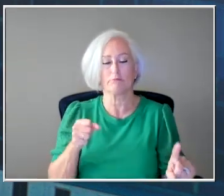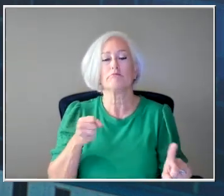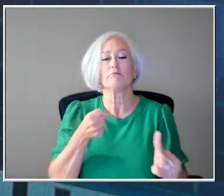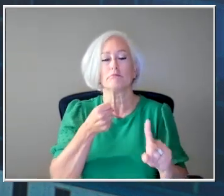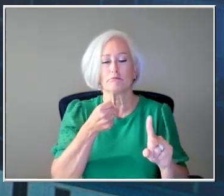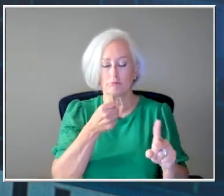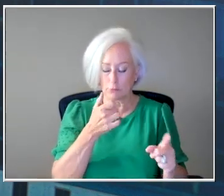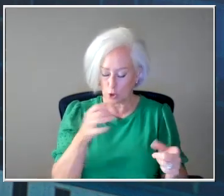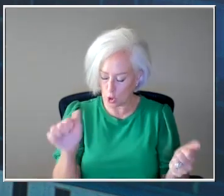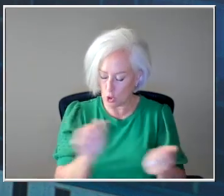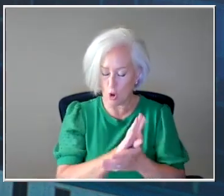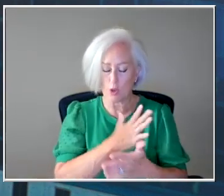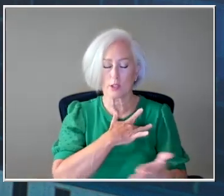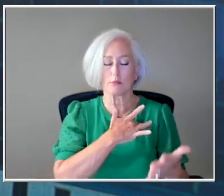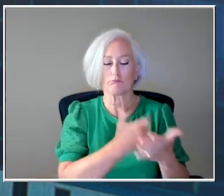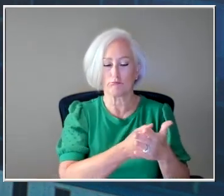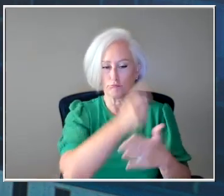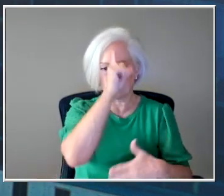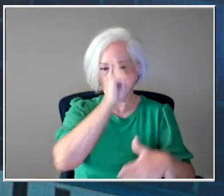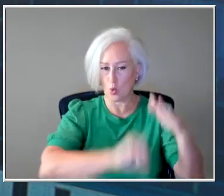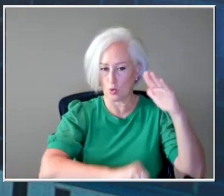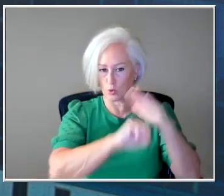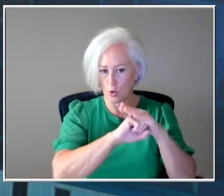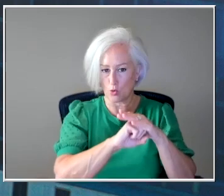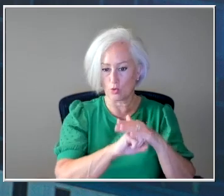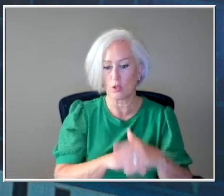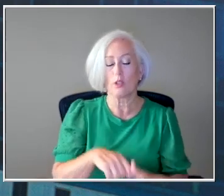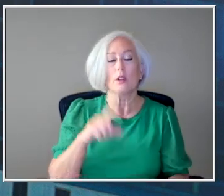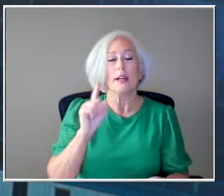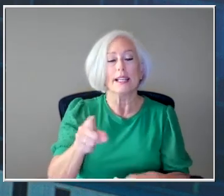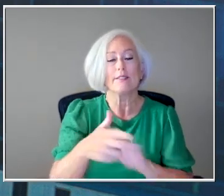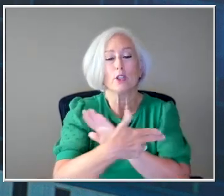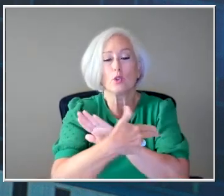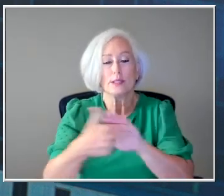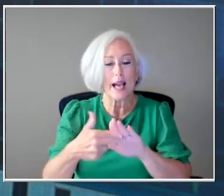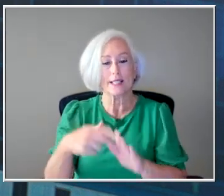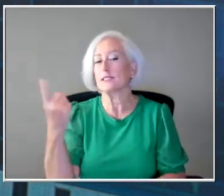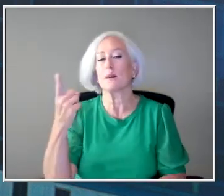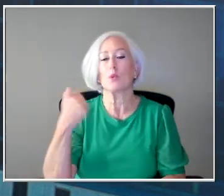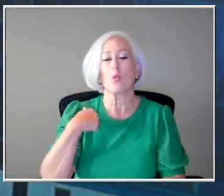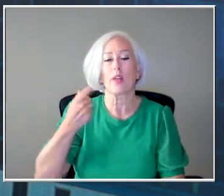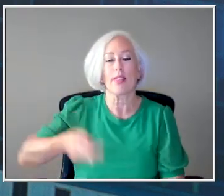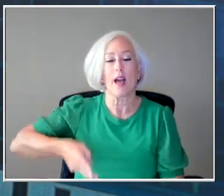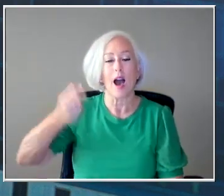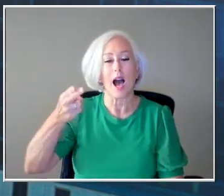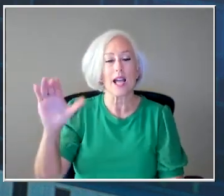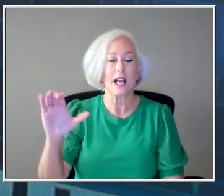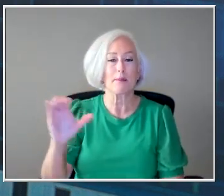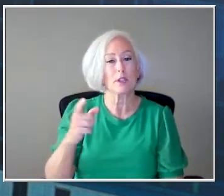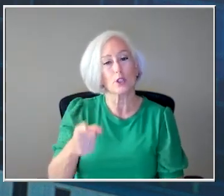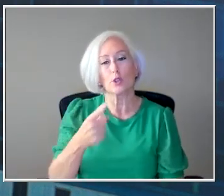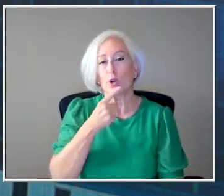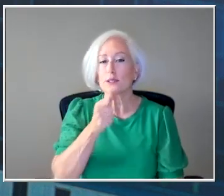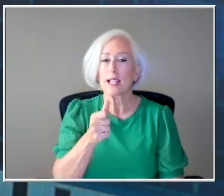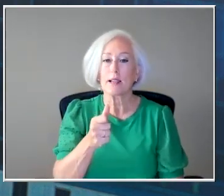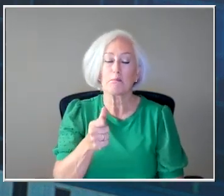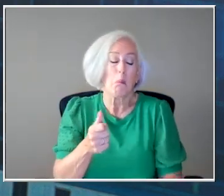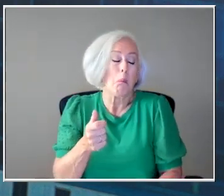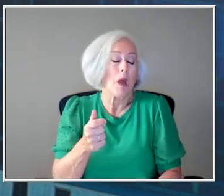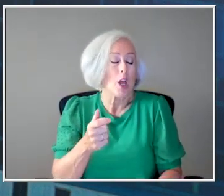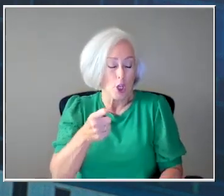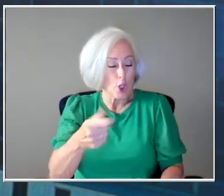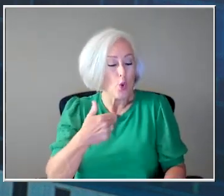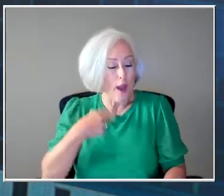hypertension. When you diagnose someone with hypertension, you just don't say, okay, you have hypertension, let's see what happens. No, you start treating